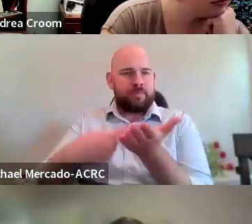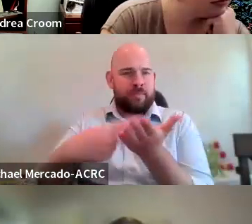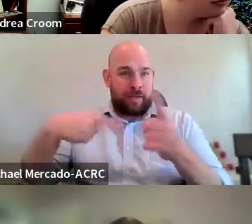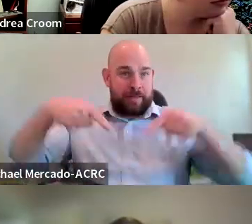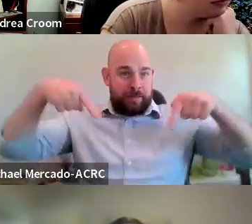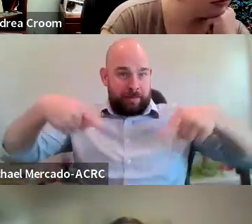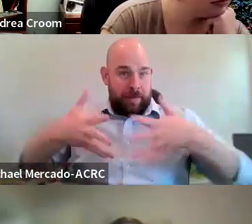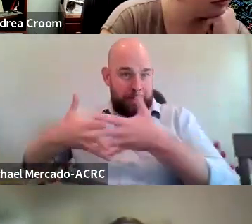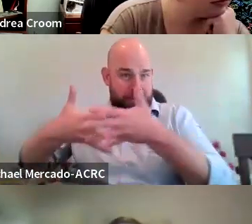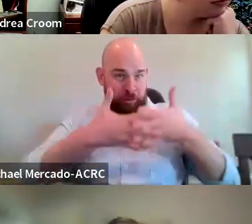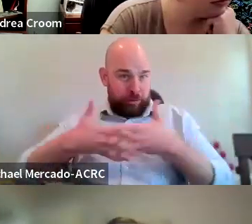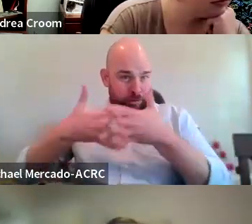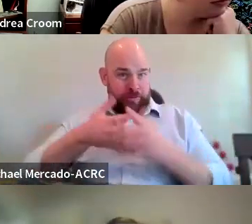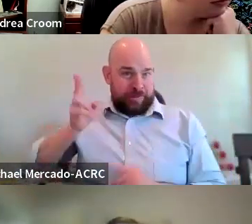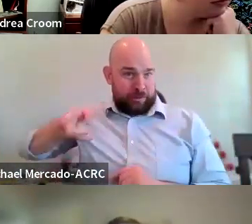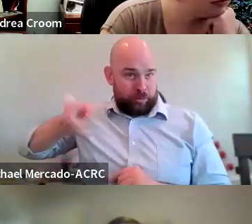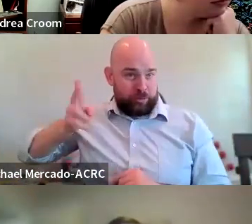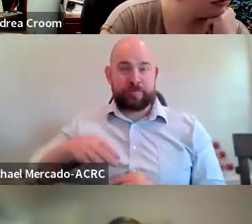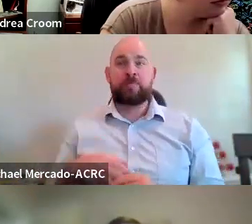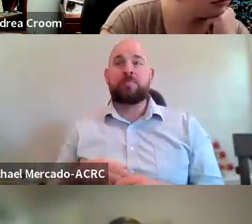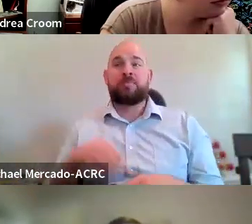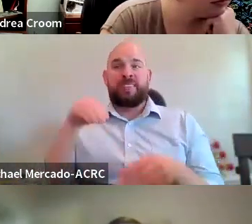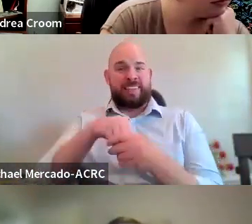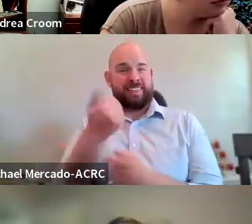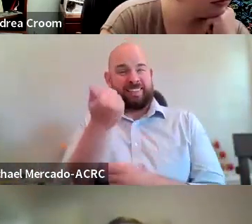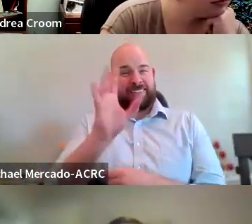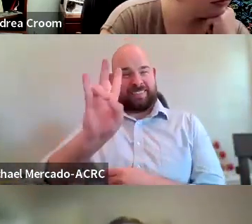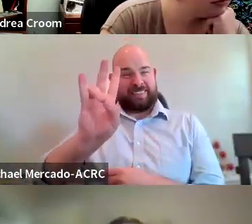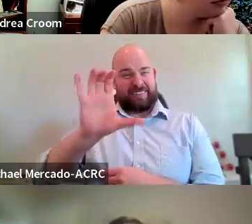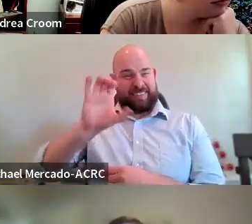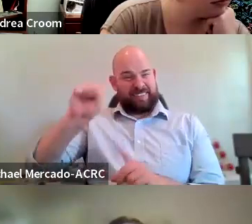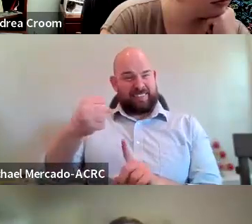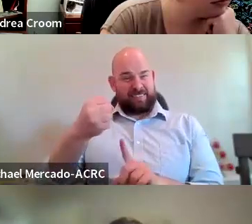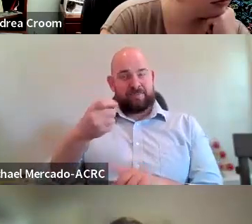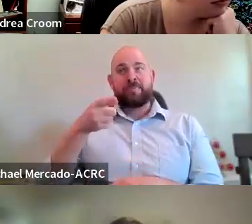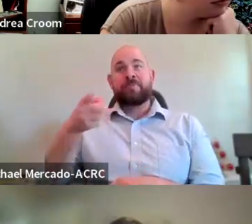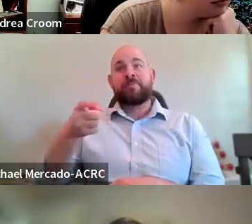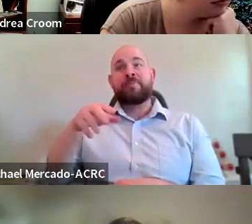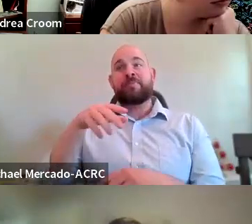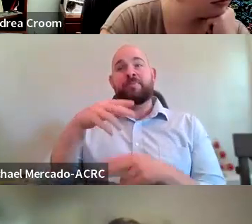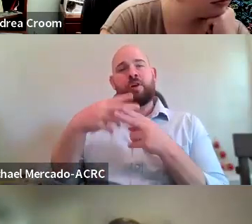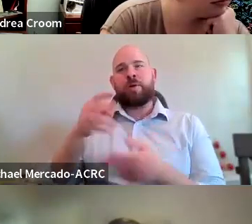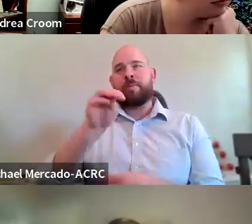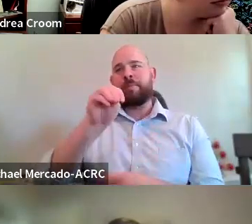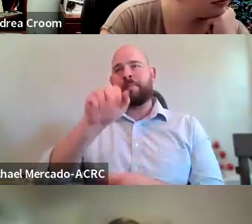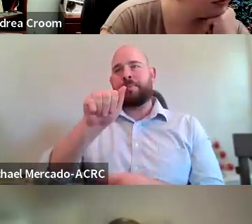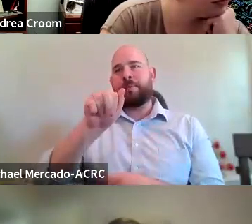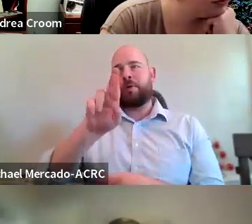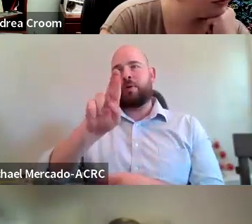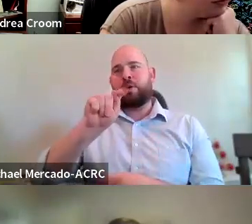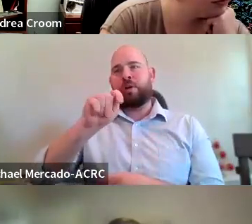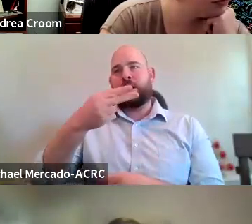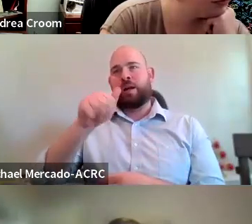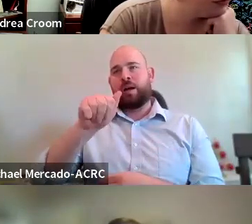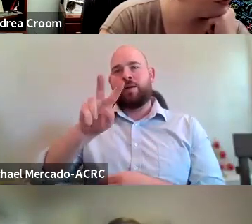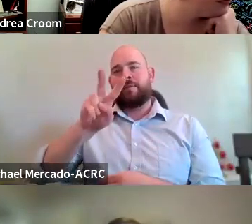BC. Moving on to here in America, our deaf history. In the years 1700s